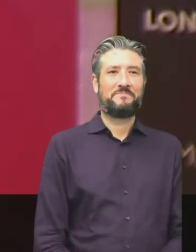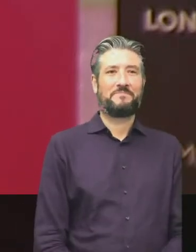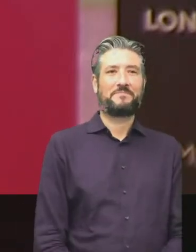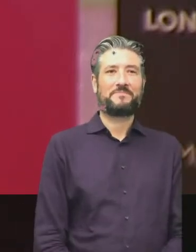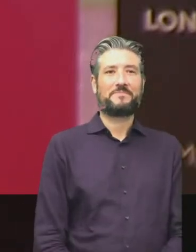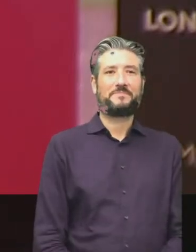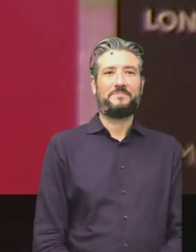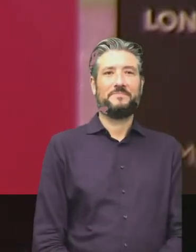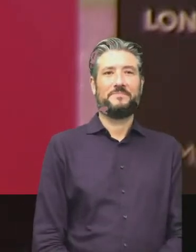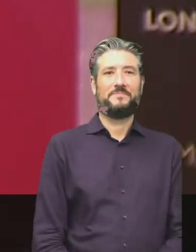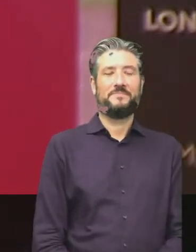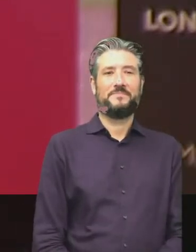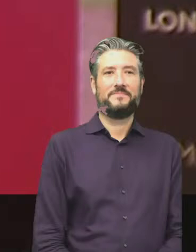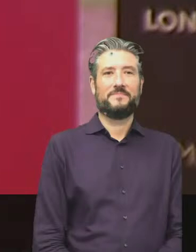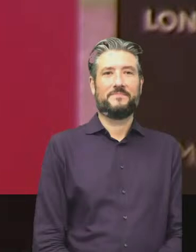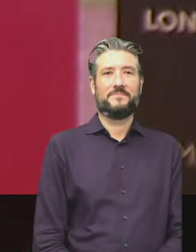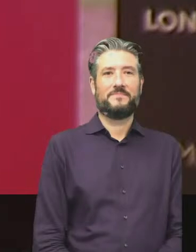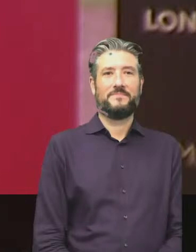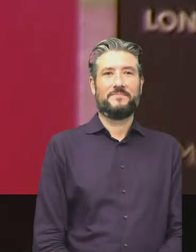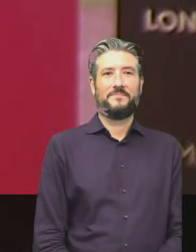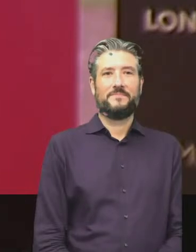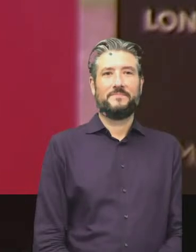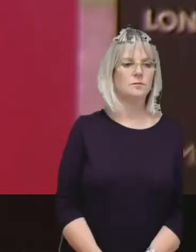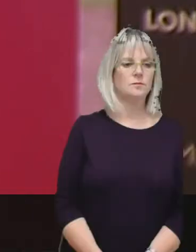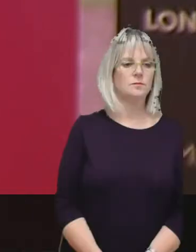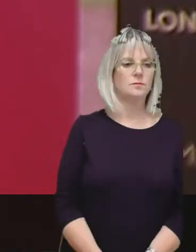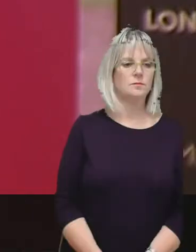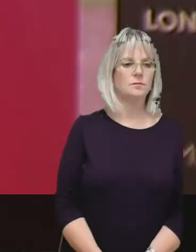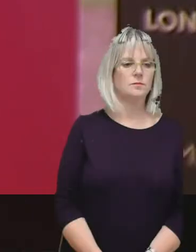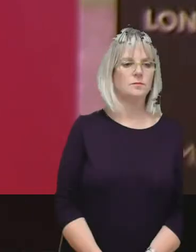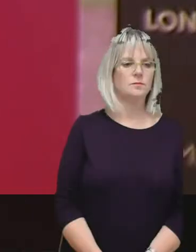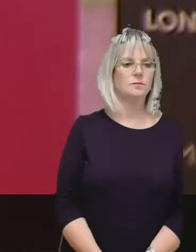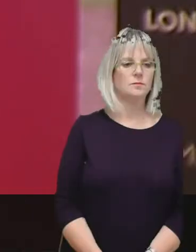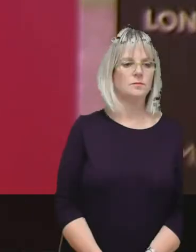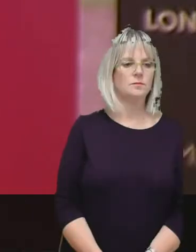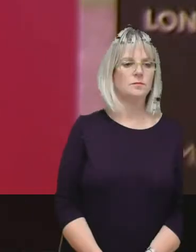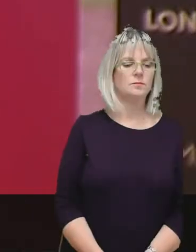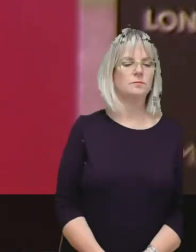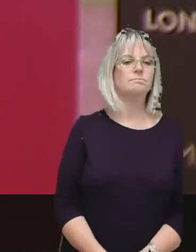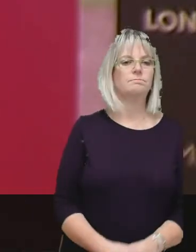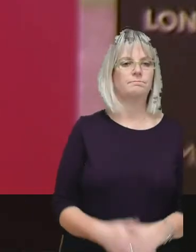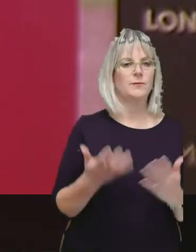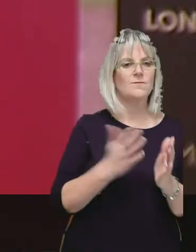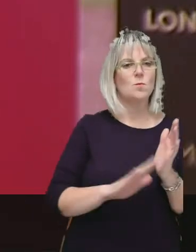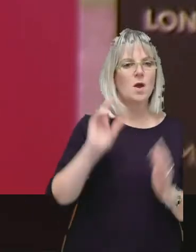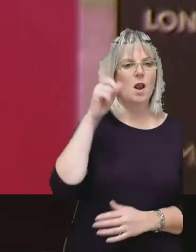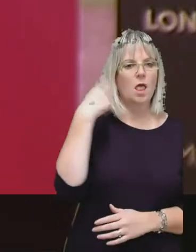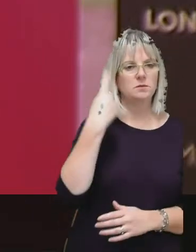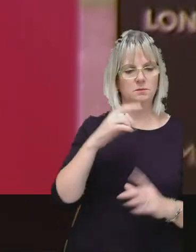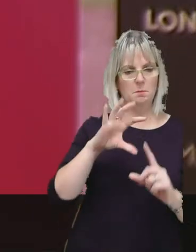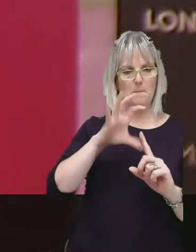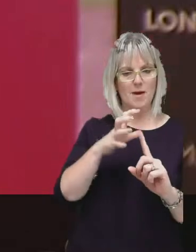from the London Borough of Barnet. Elora, please go ahead with your question.